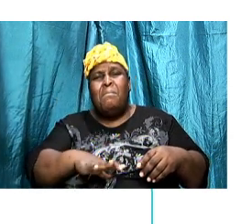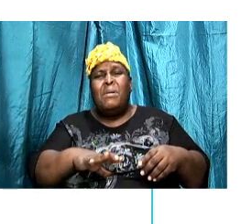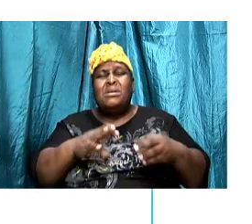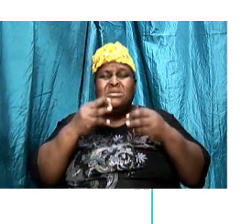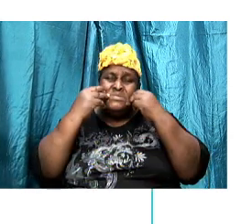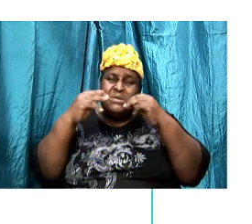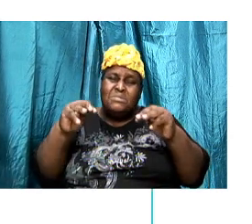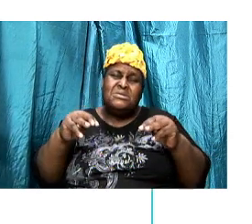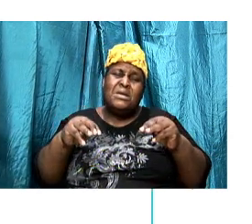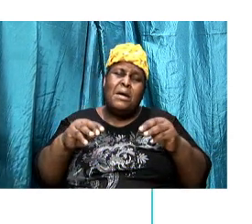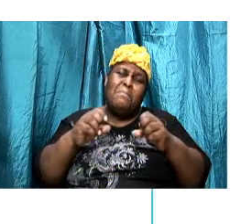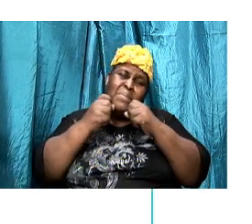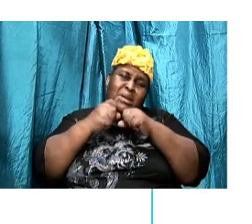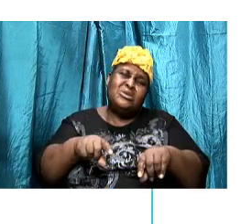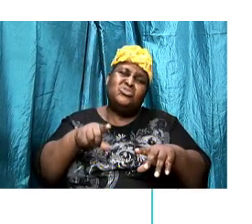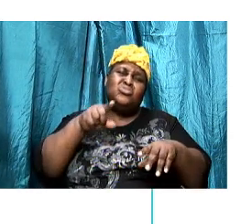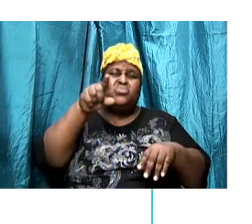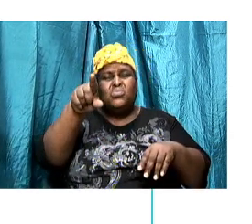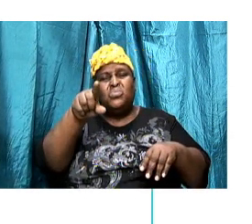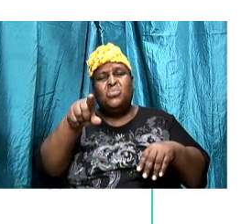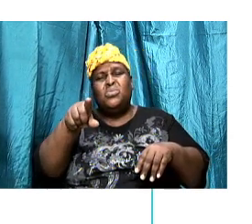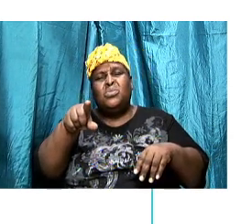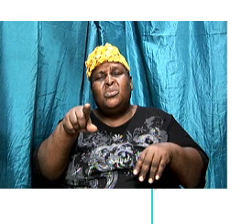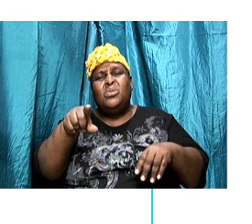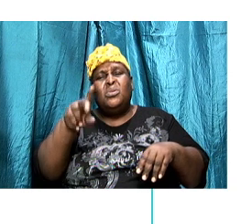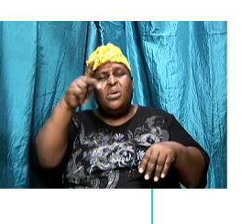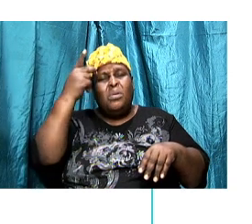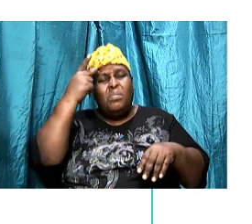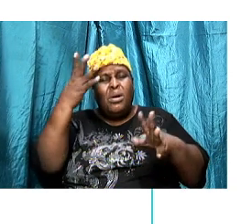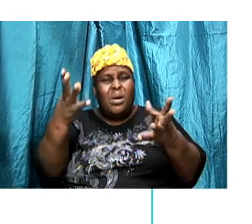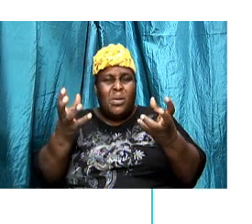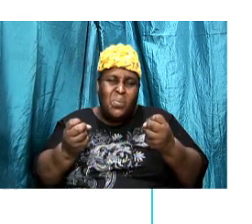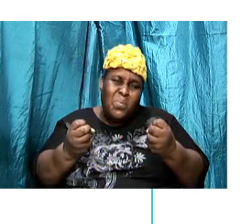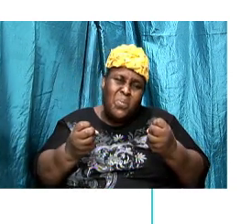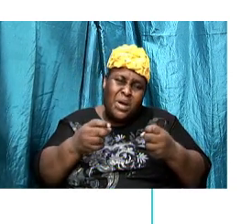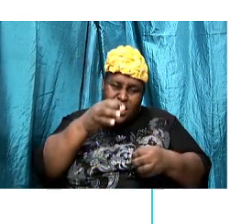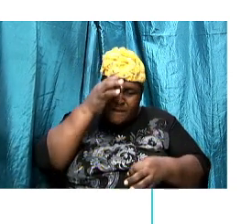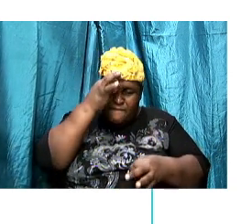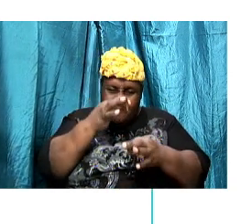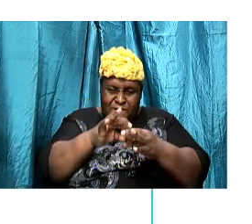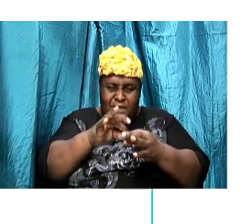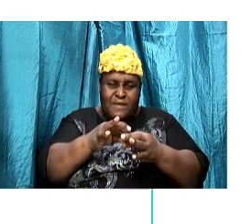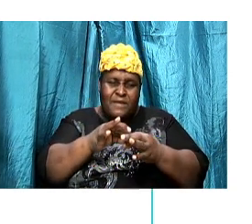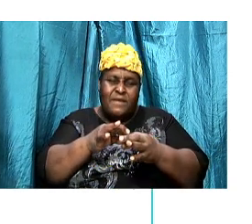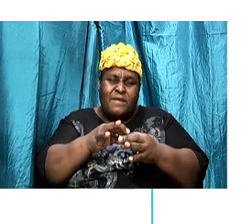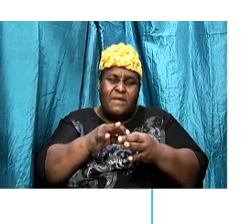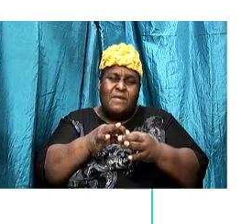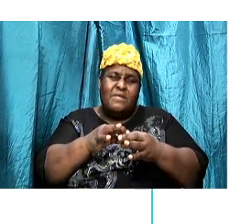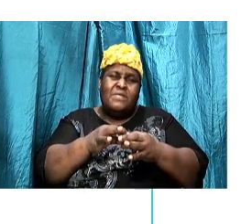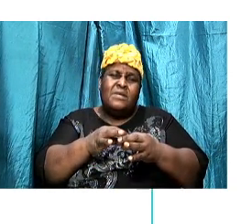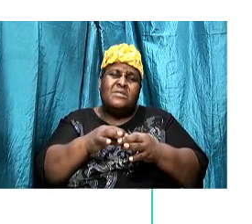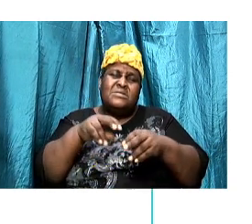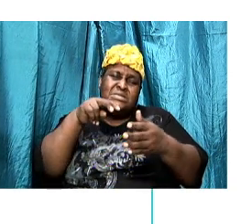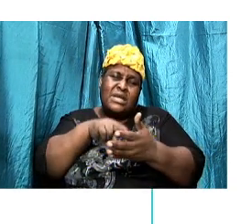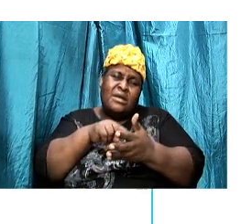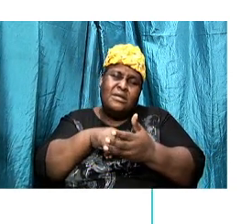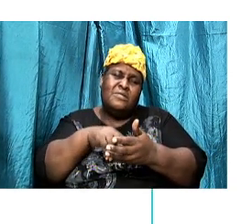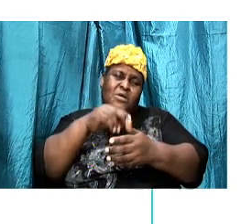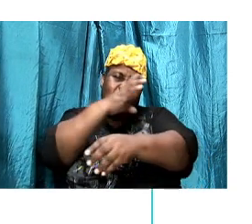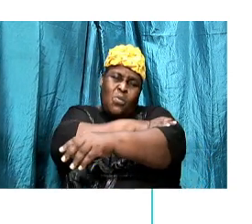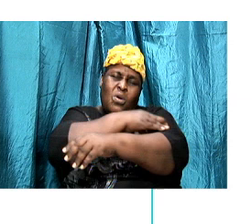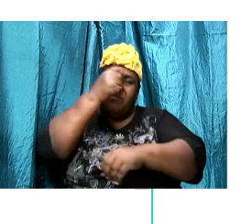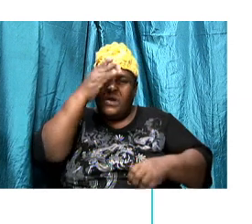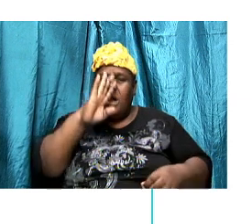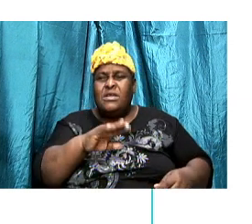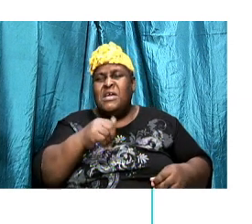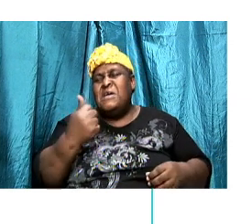of that. He wanted them to have their faith to stand in the power of the Almighty God. And so when anything